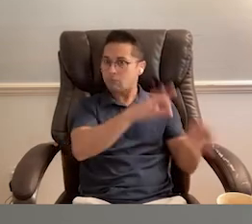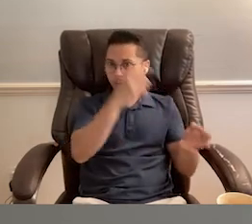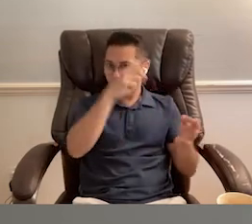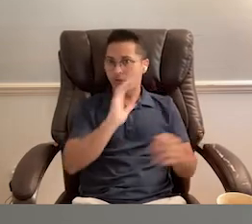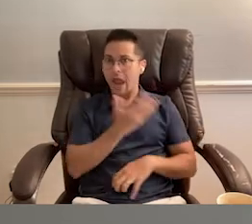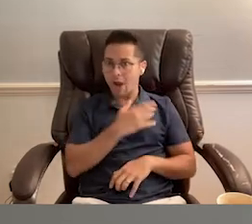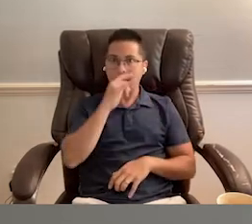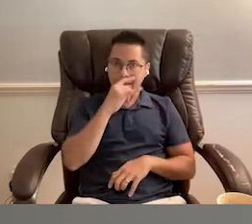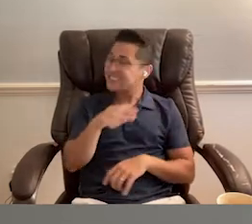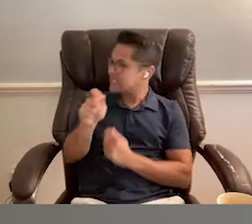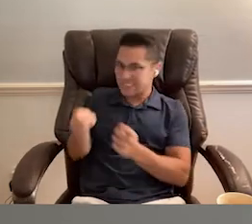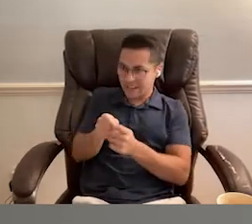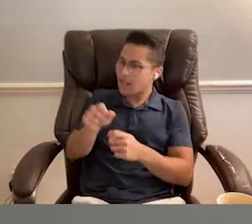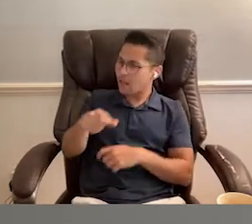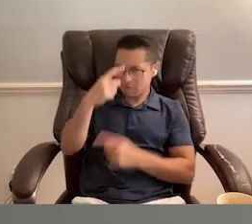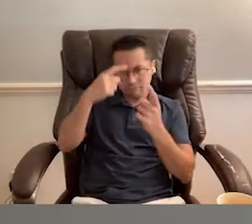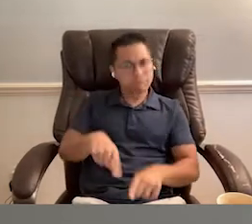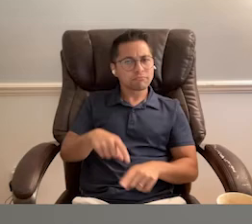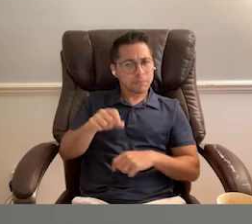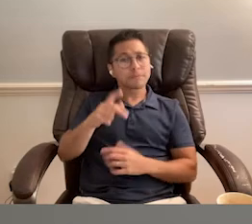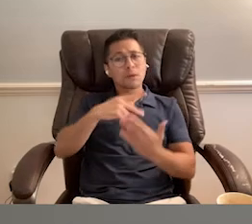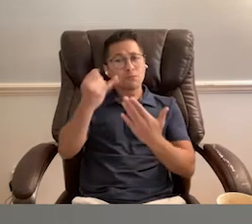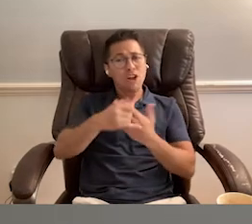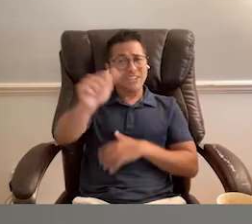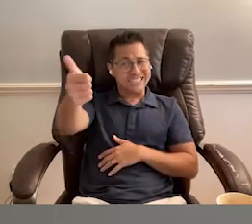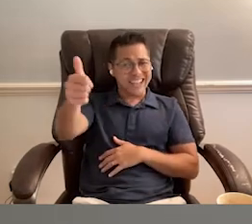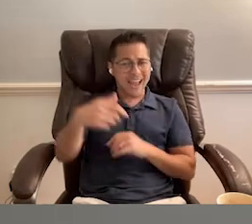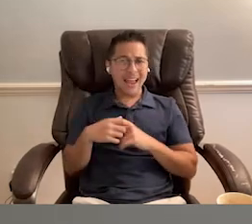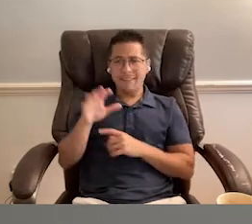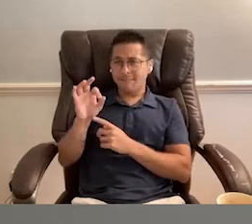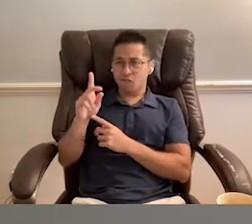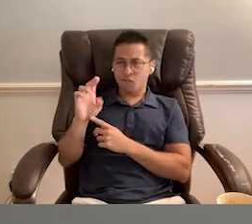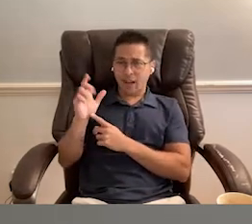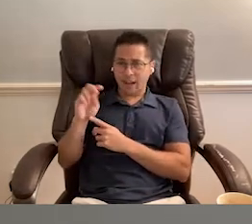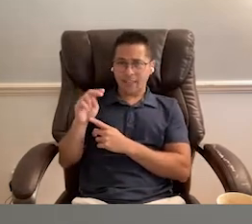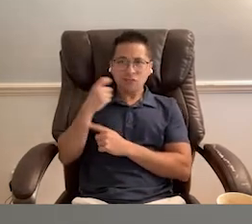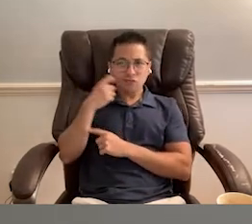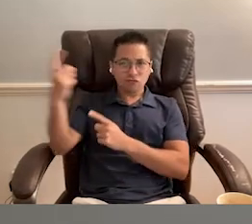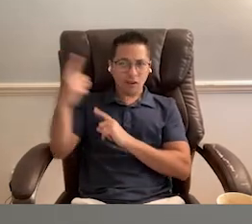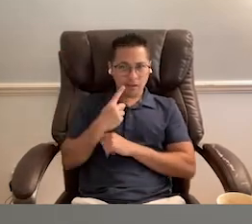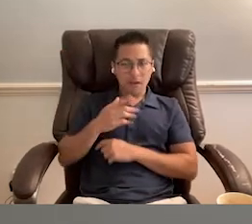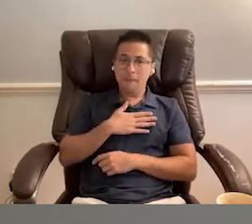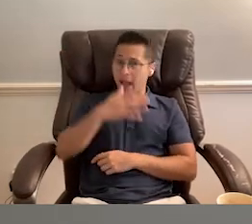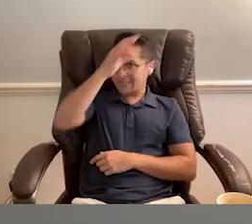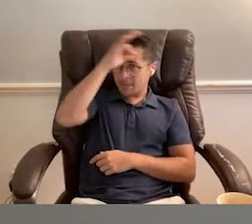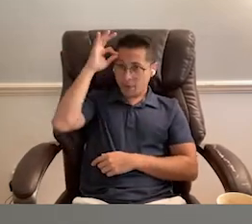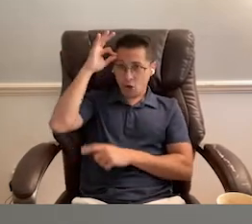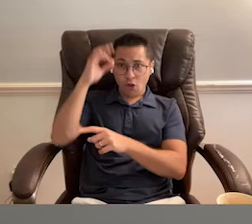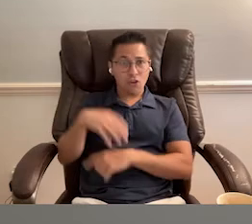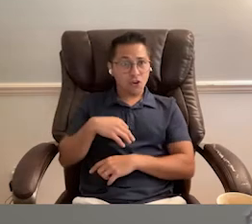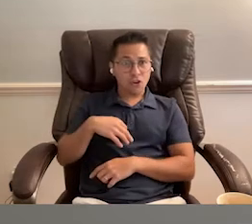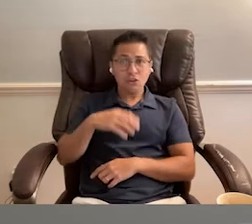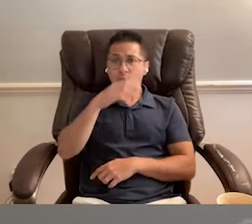kids. exactly, I 100%. Project 10 was, Franklin's just walked in the door, so my